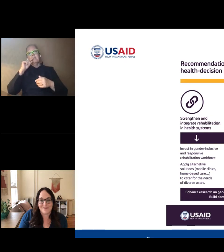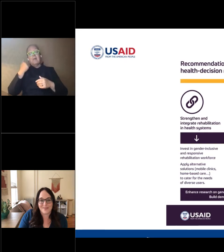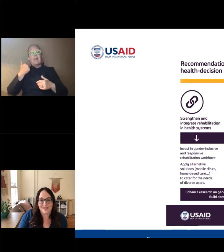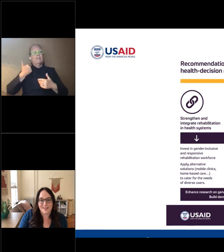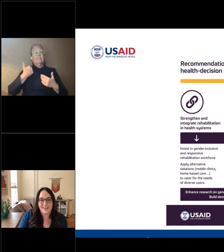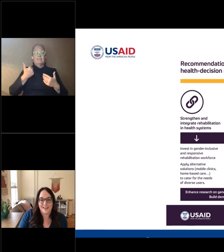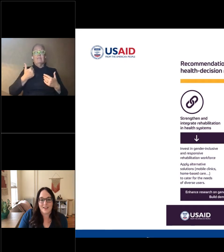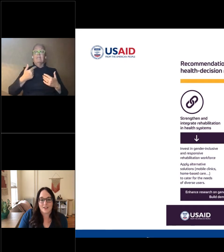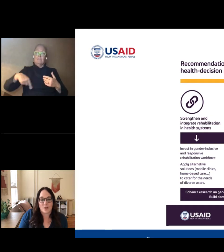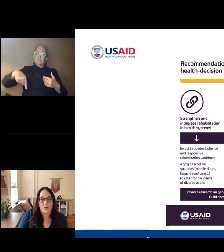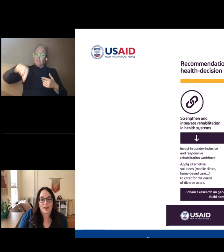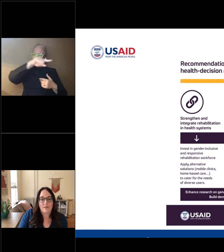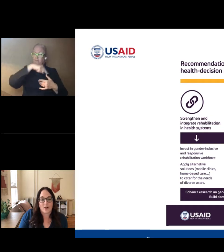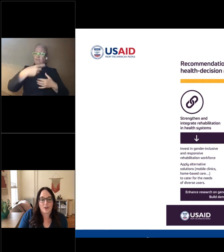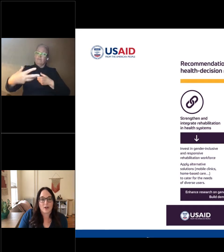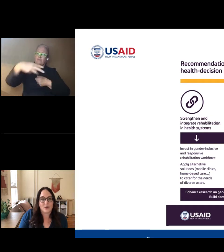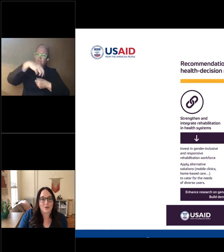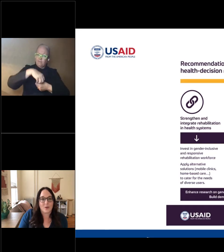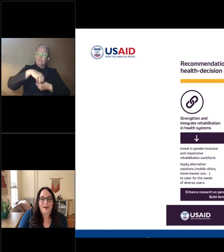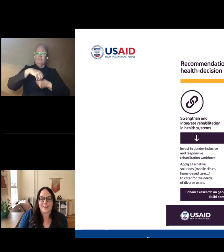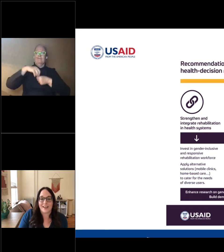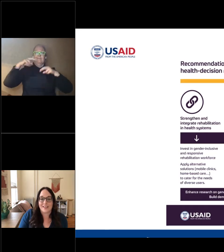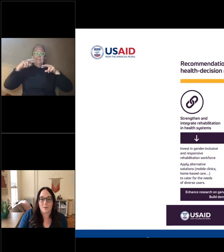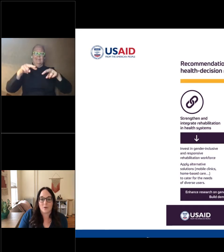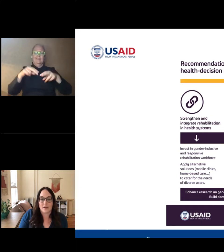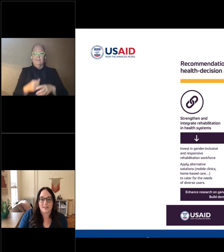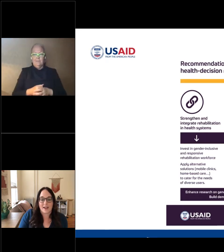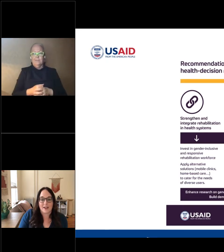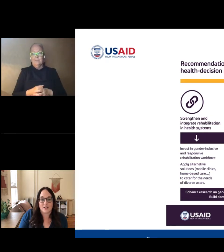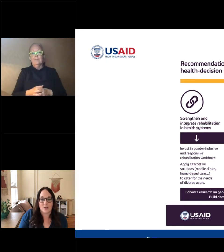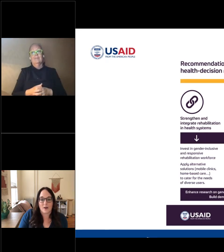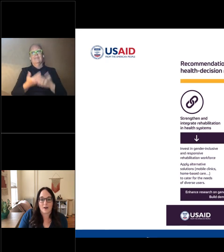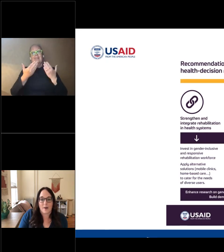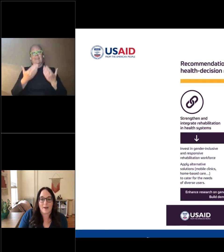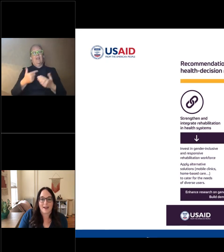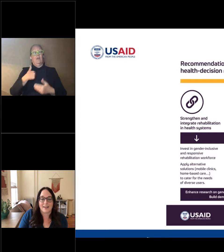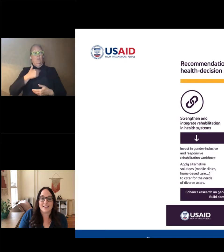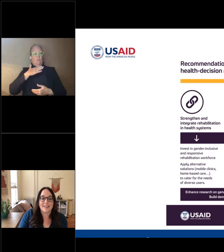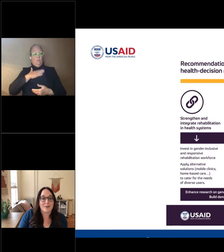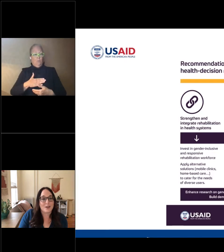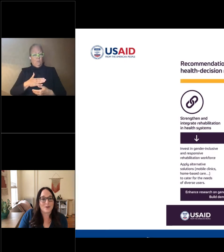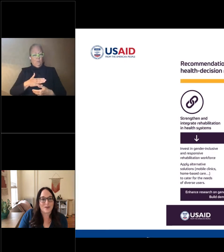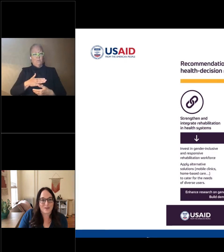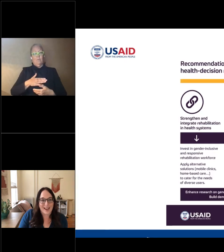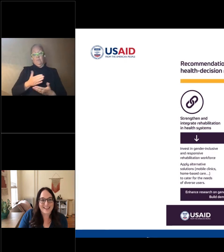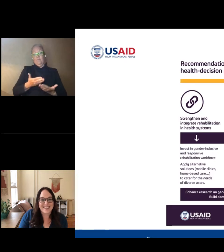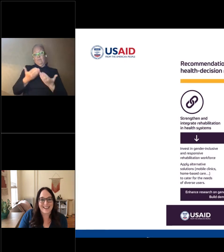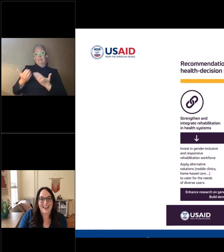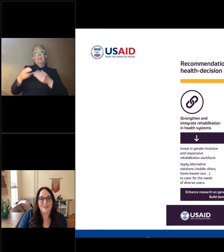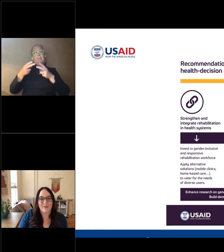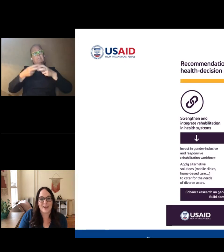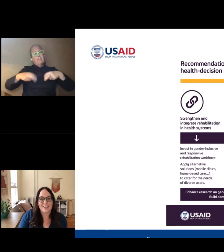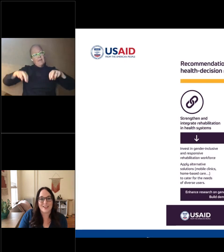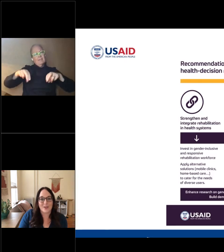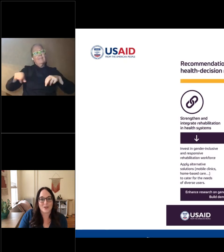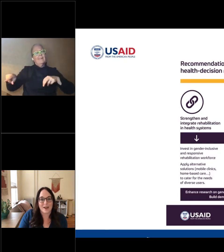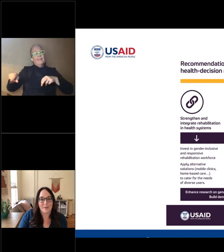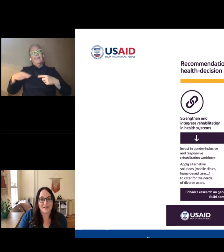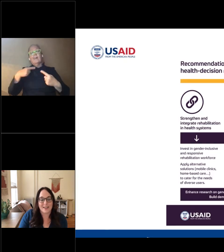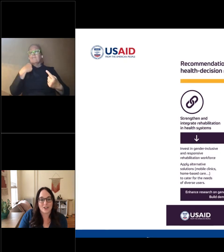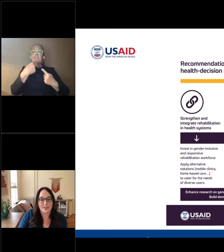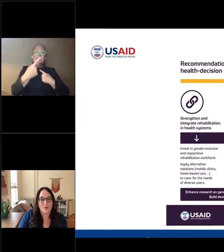included. So without further ado, I'd like to move us to our panelists to each reflect